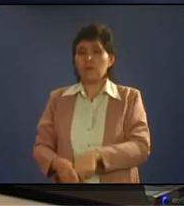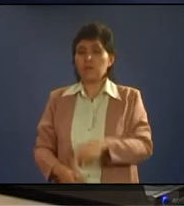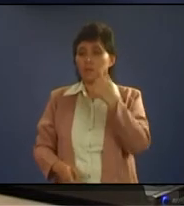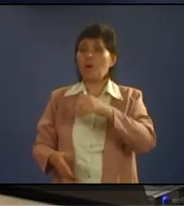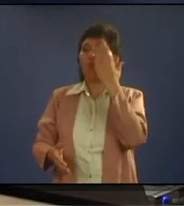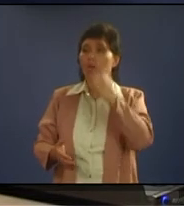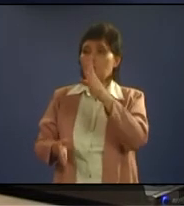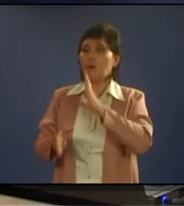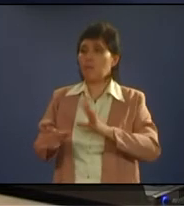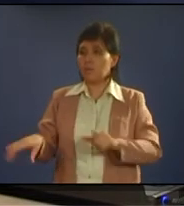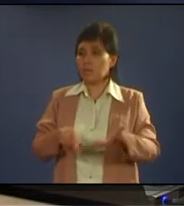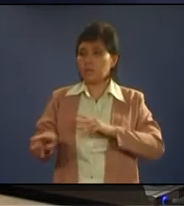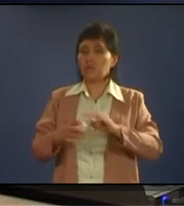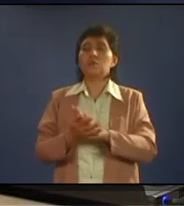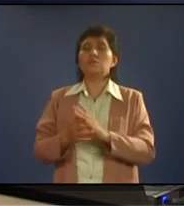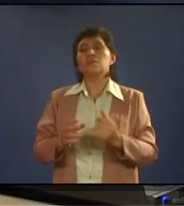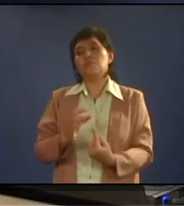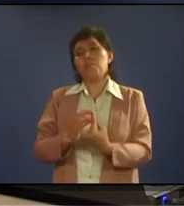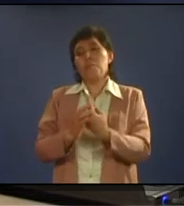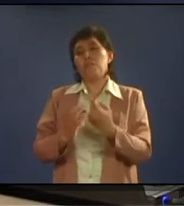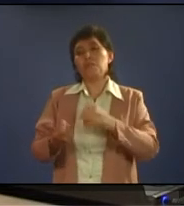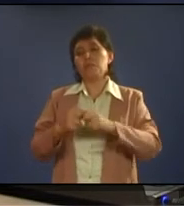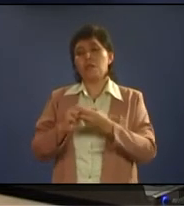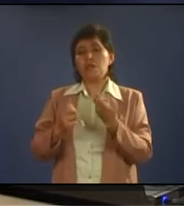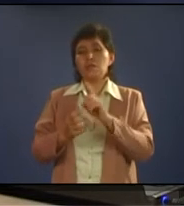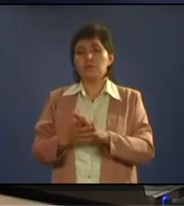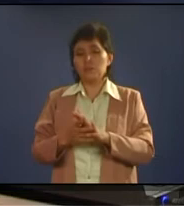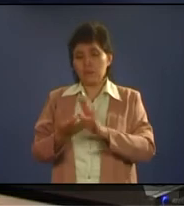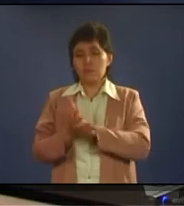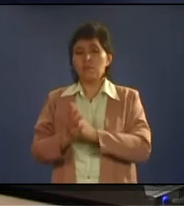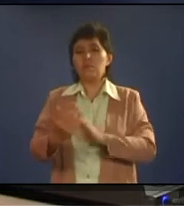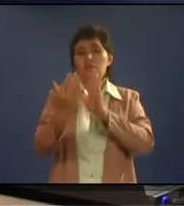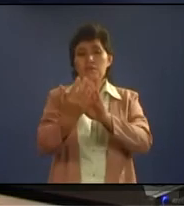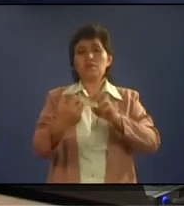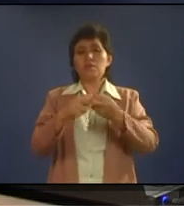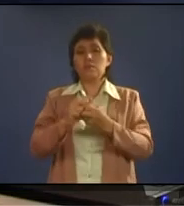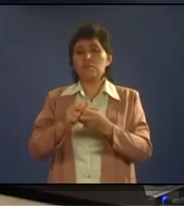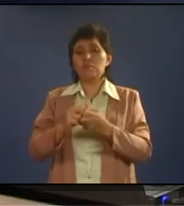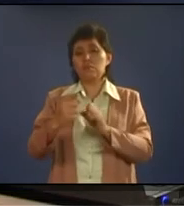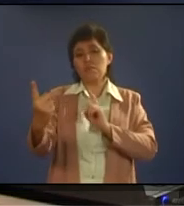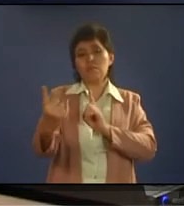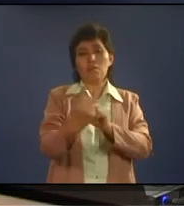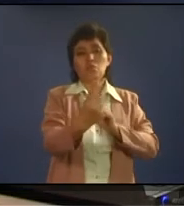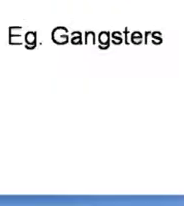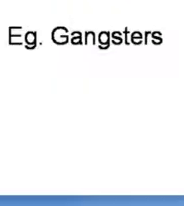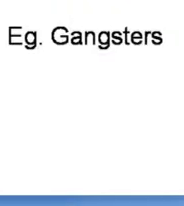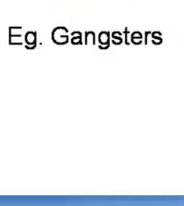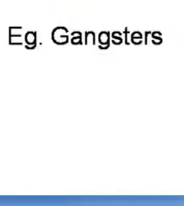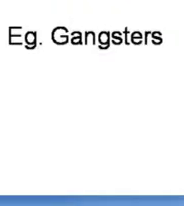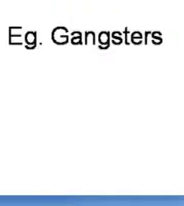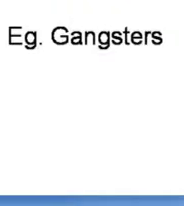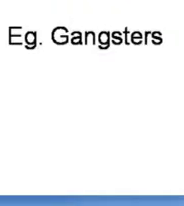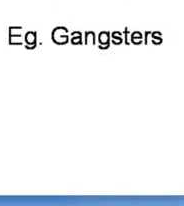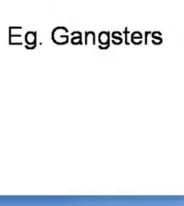think drugs are bad, but they do gambling because they think it's good. But then they have no problem being friends with people